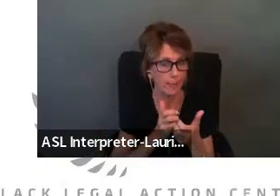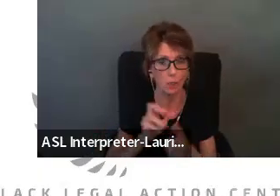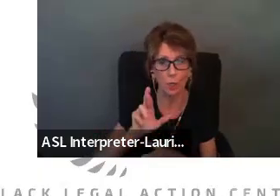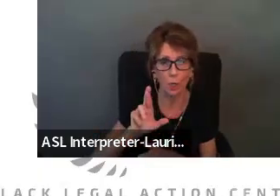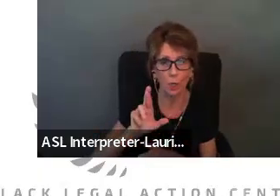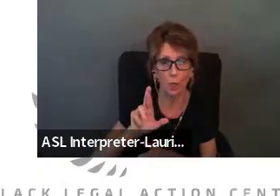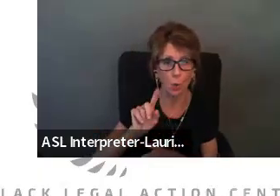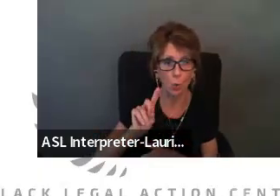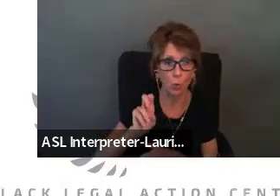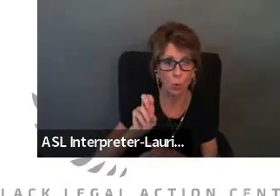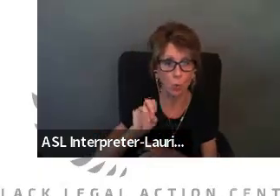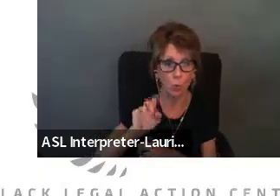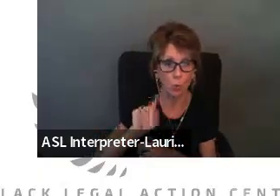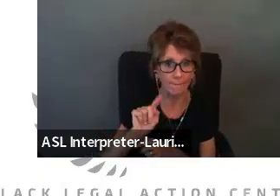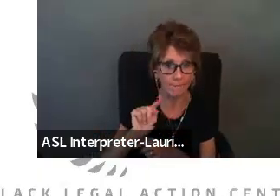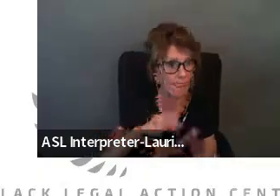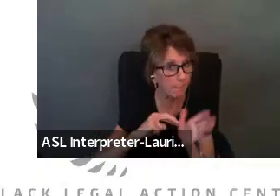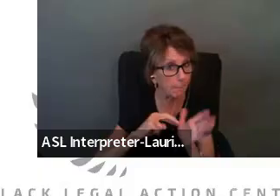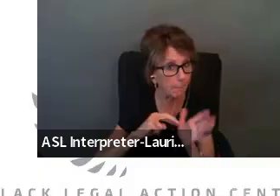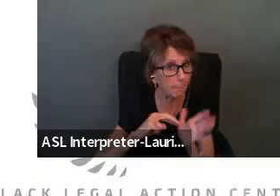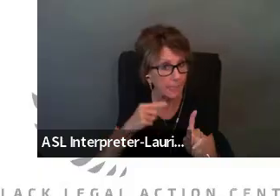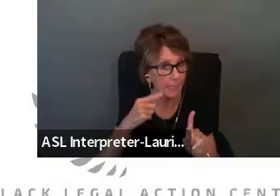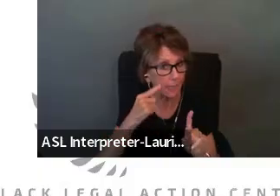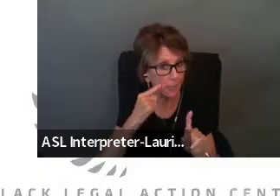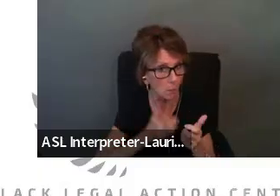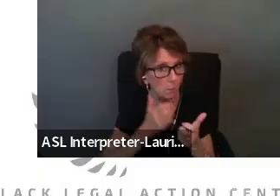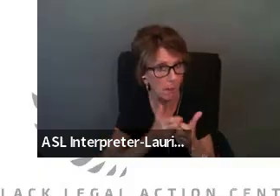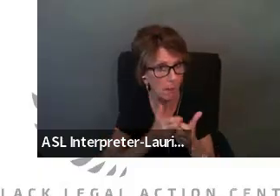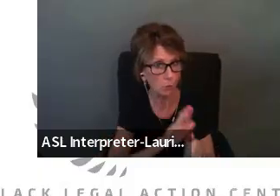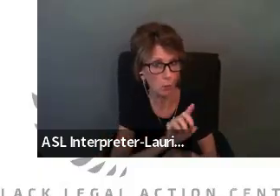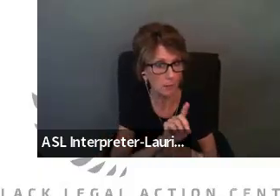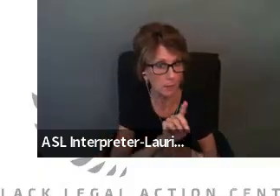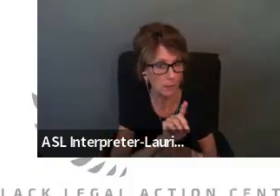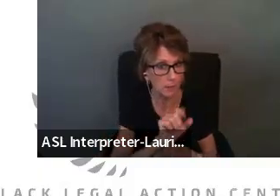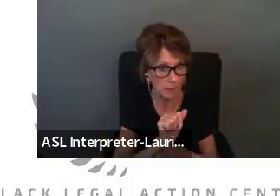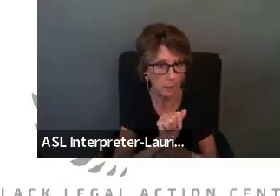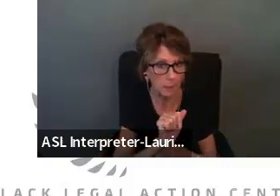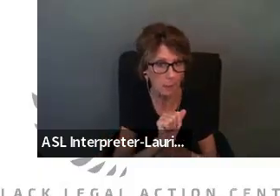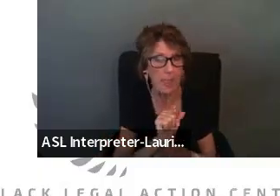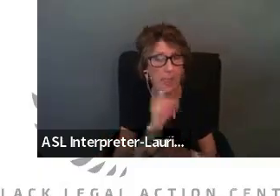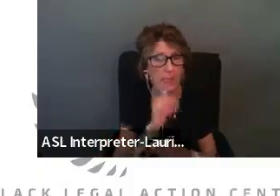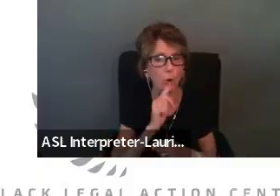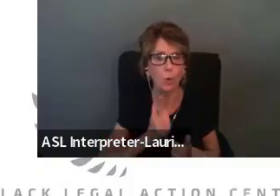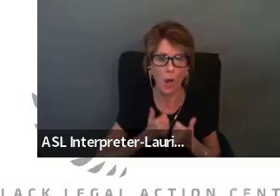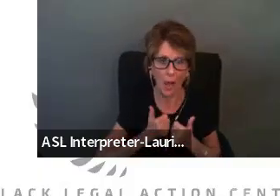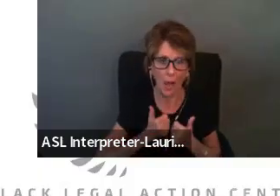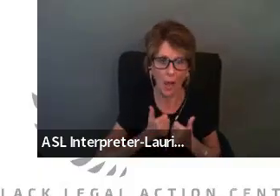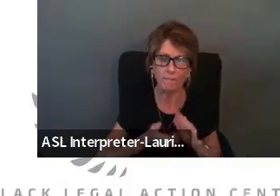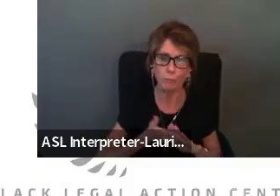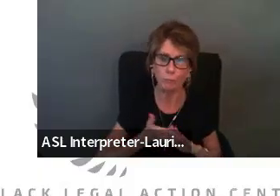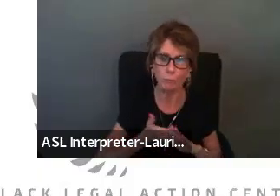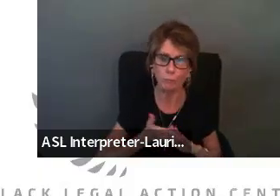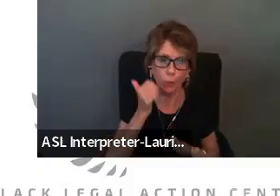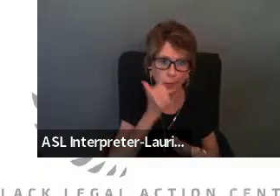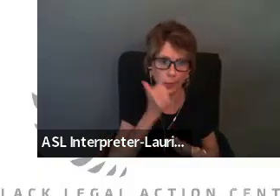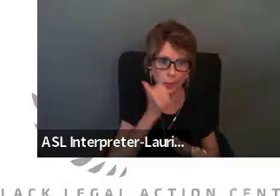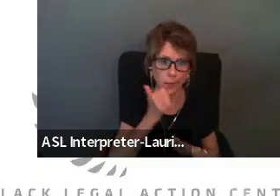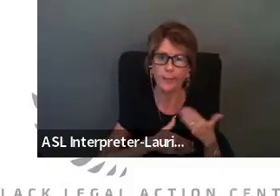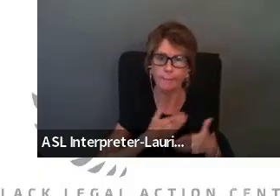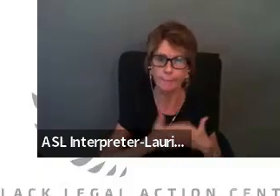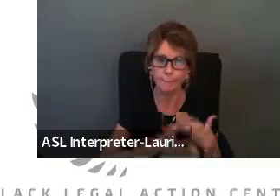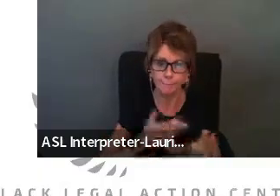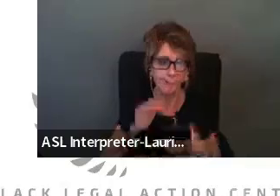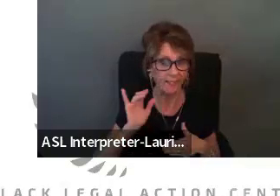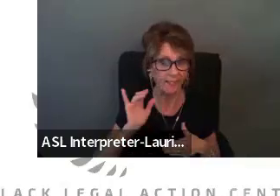is based on the context in which you are living and operating. So it's based on the disability